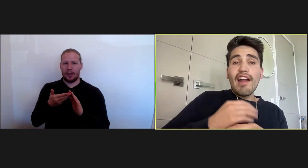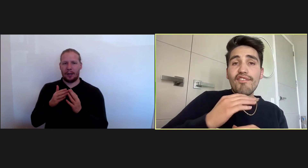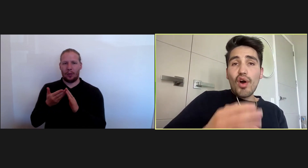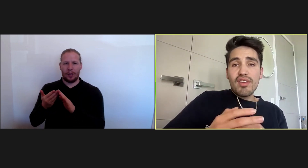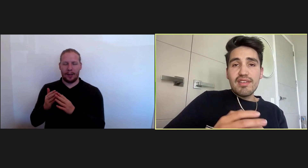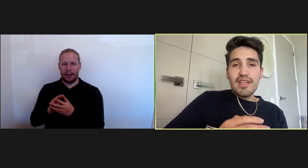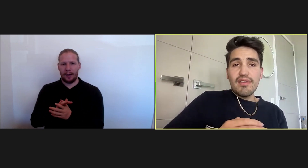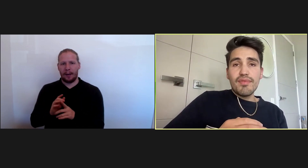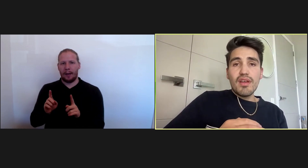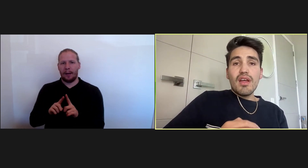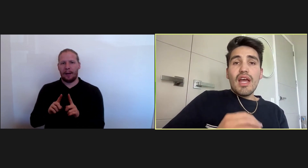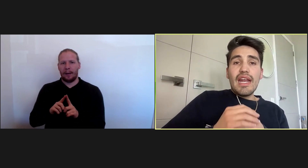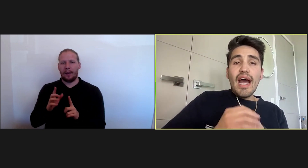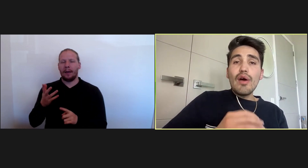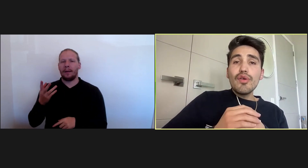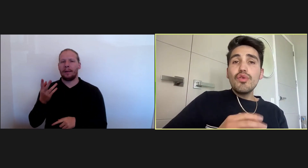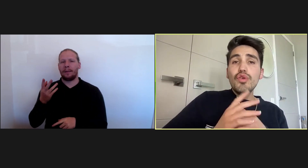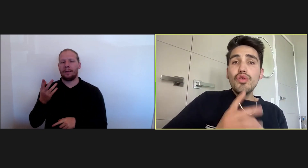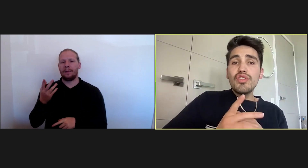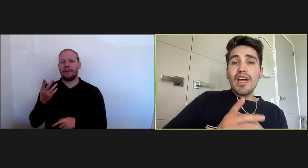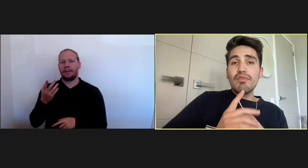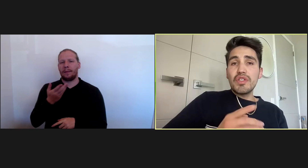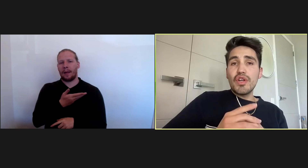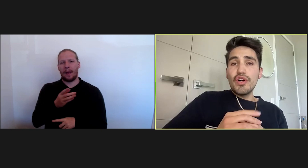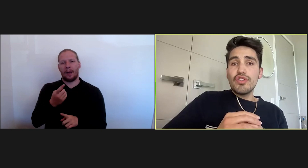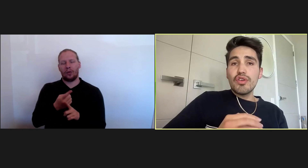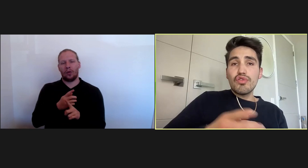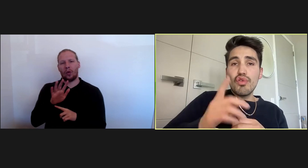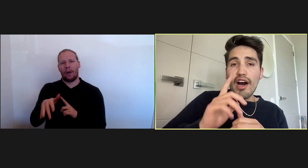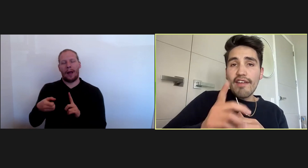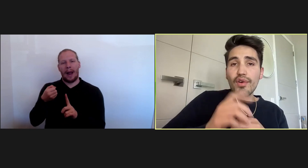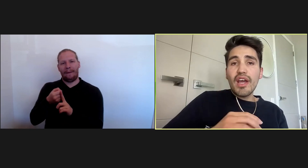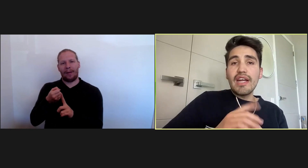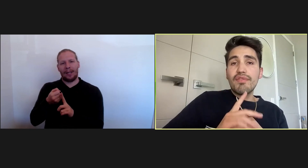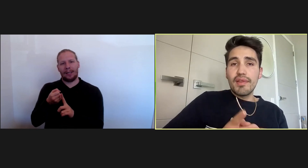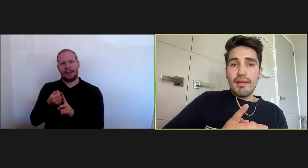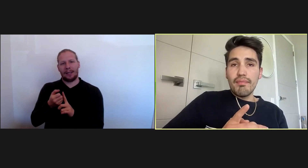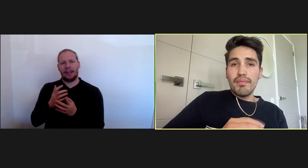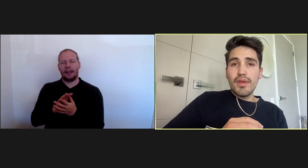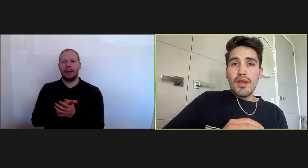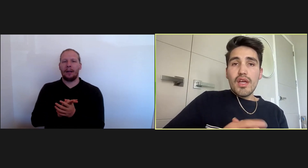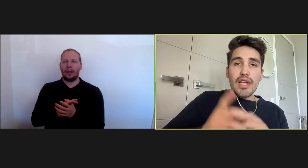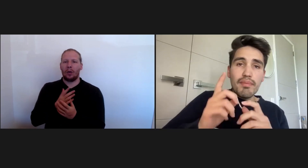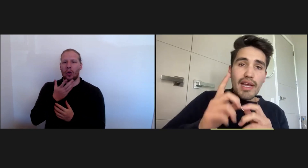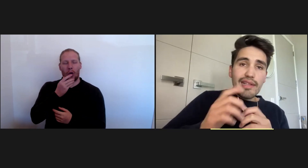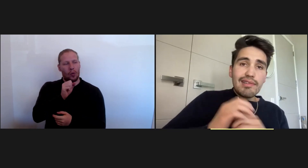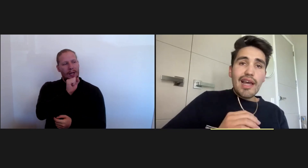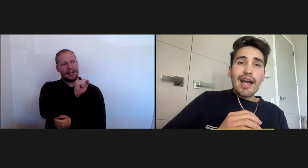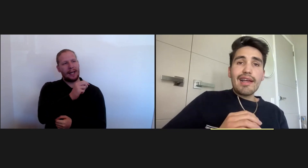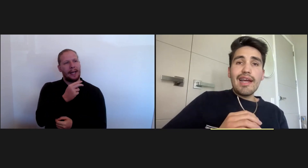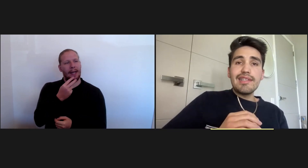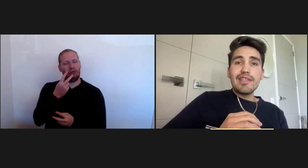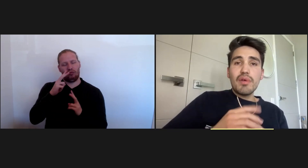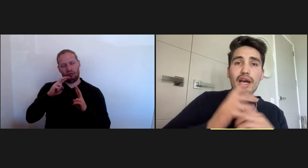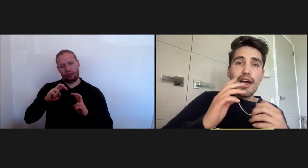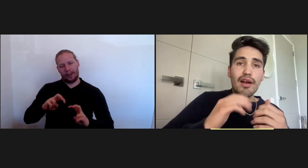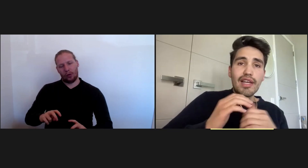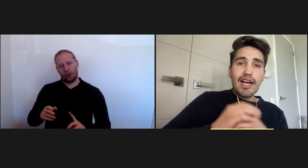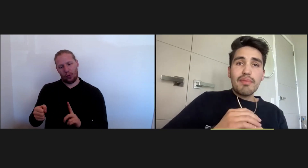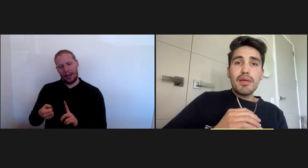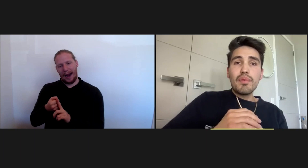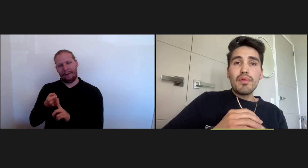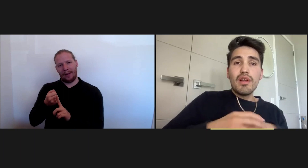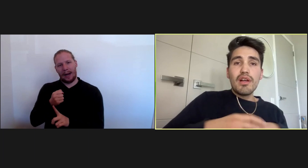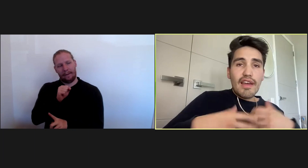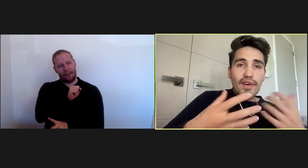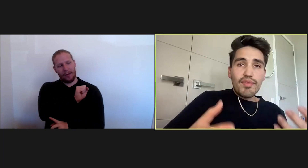about advocacy and how you use that research to advocate for them. In many cases,